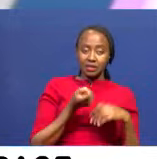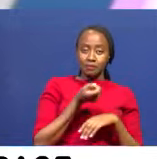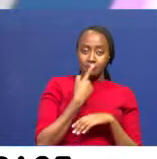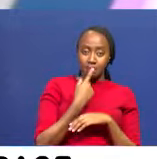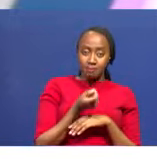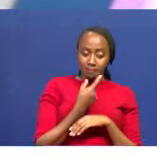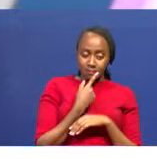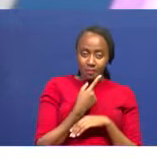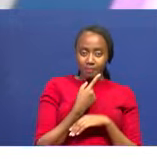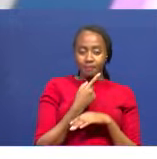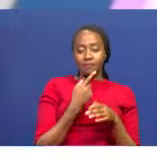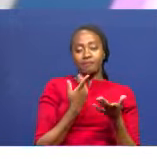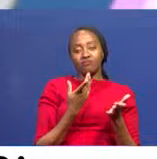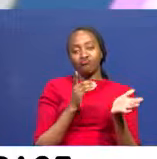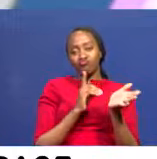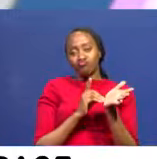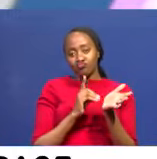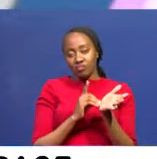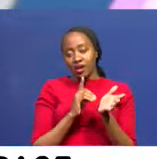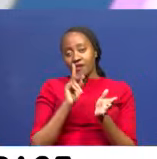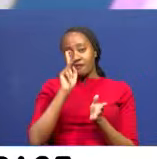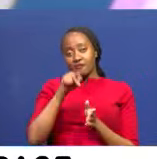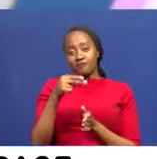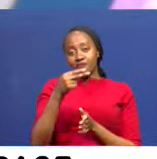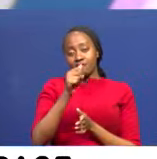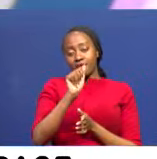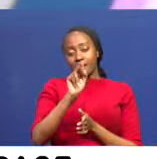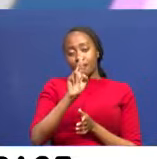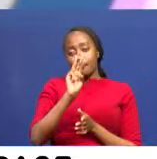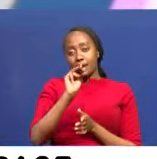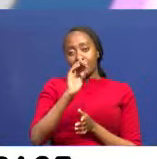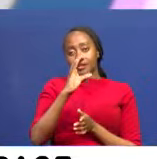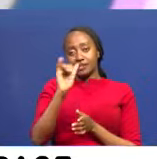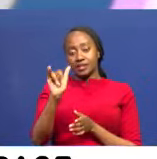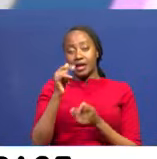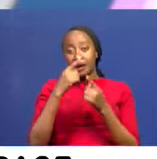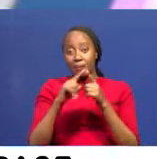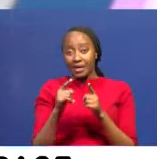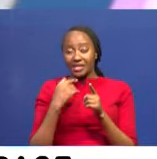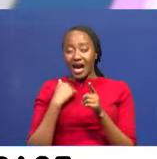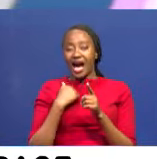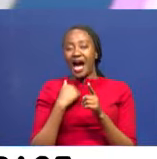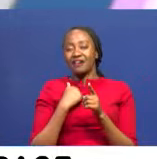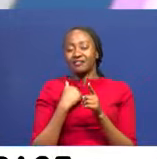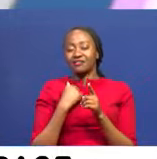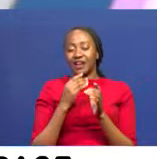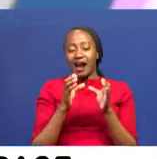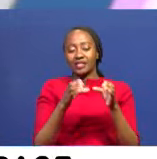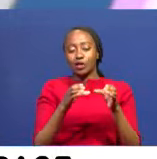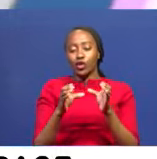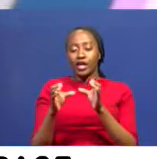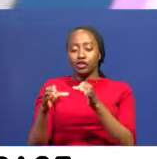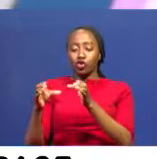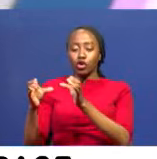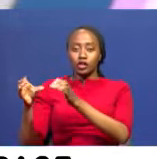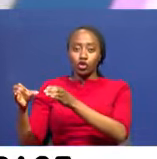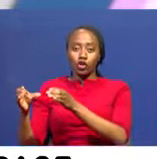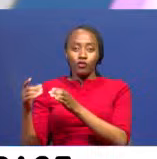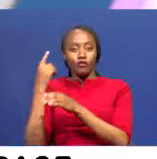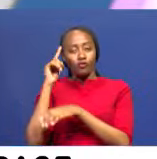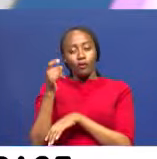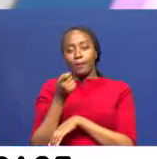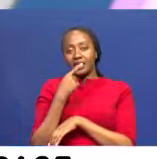pharmacy today, they have categorized the medicines. So you categorize the medicines based on the risk profile. So you